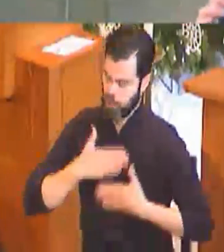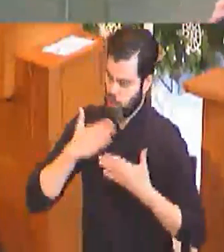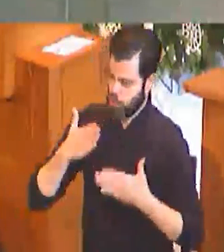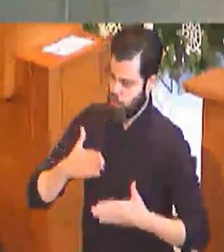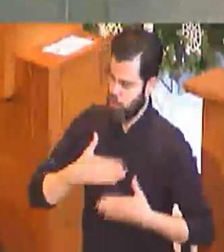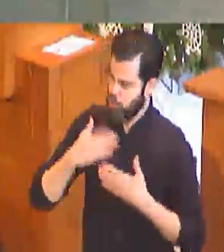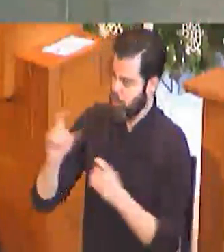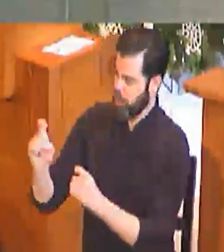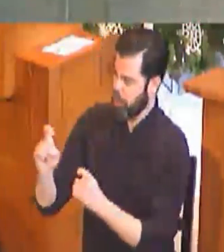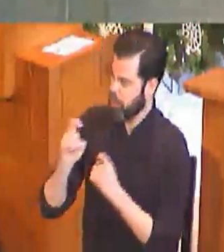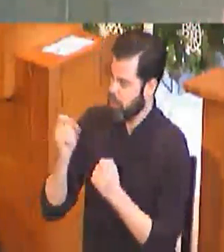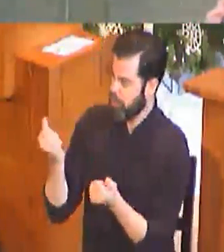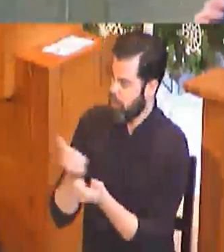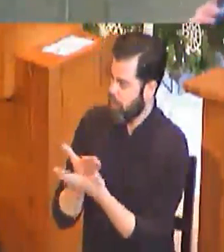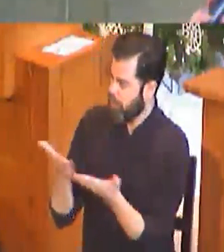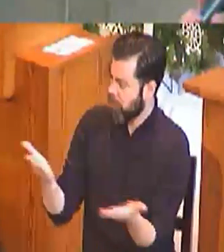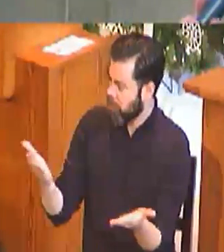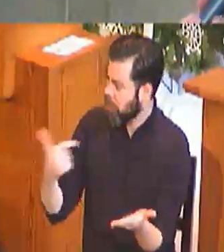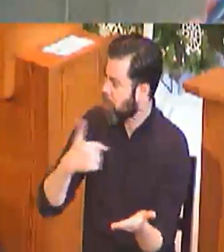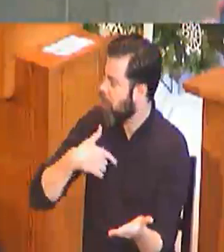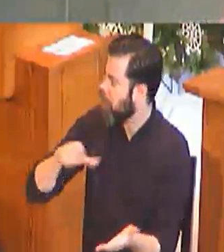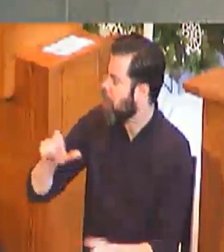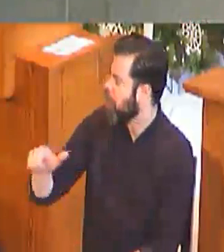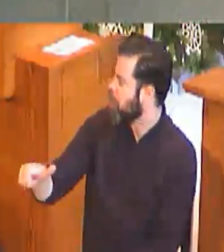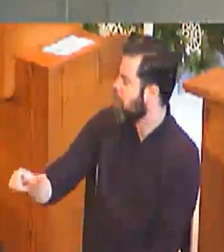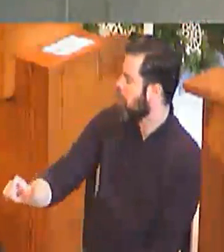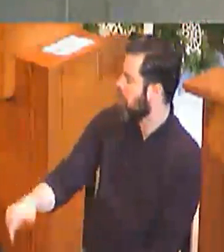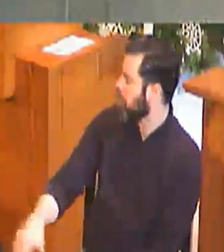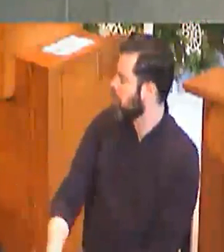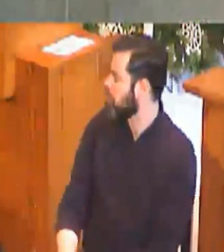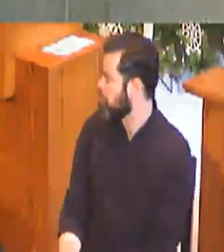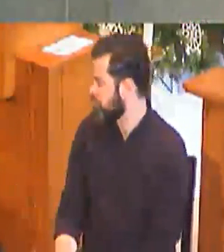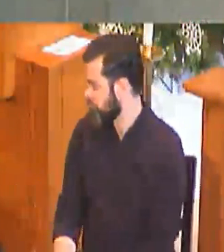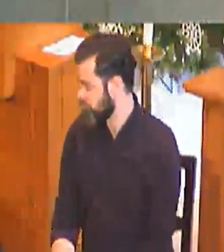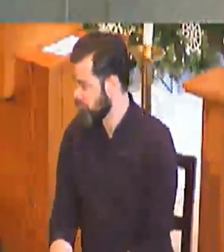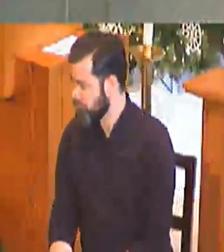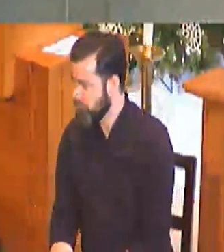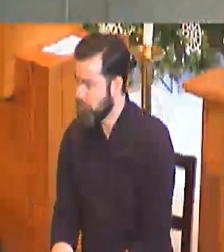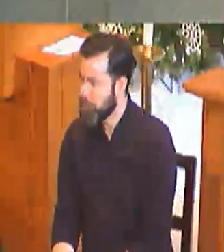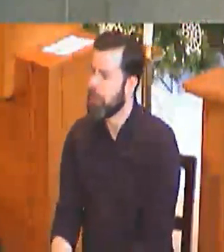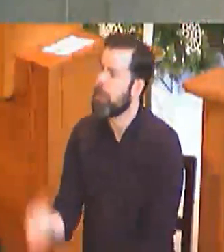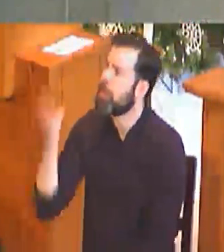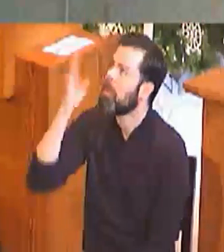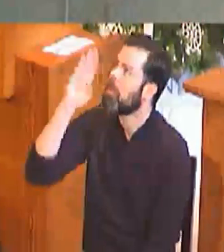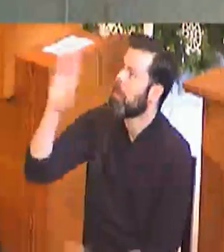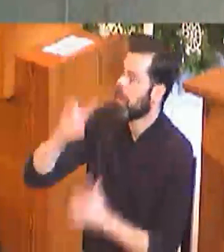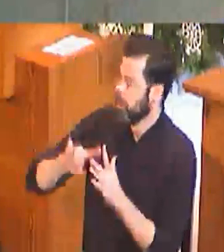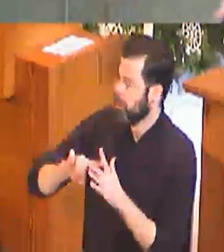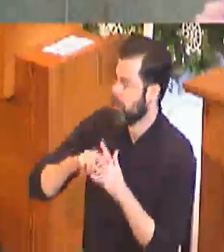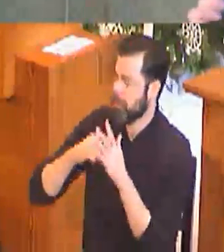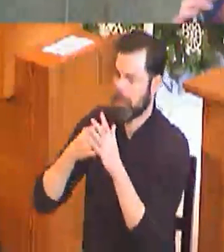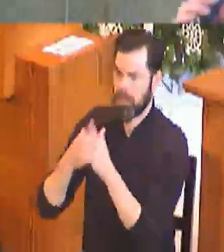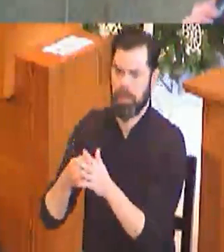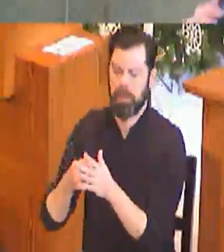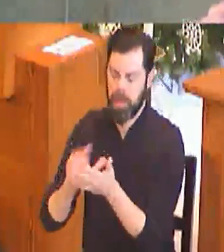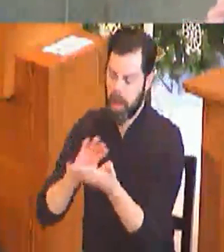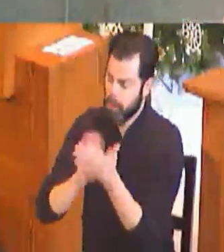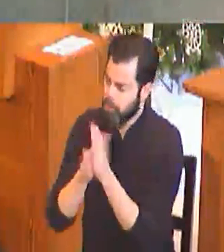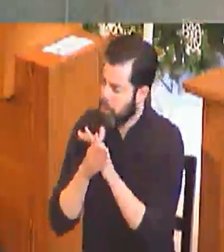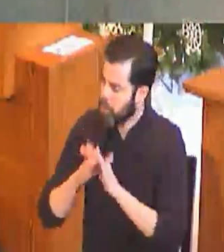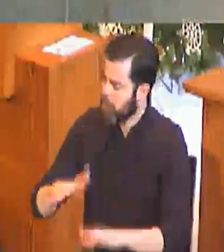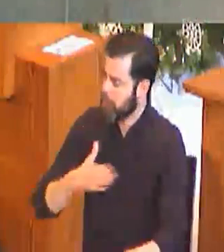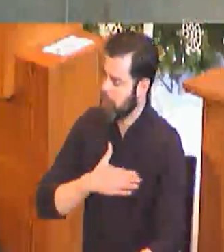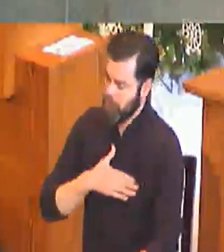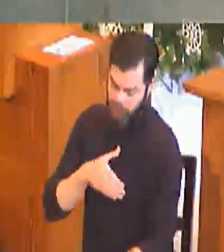me everything I need. Peace is my source. Peace is my source. Peace is my